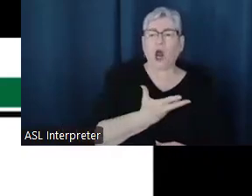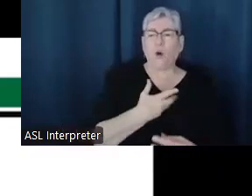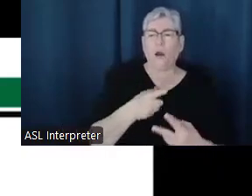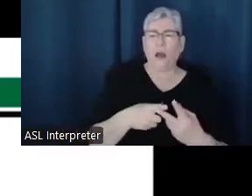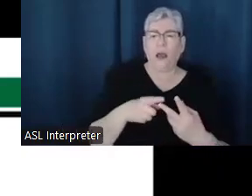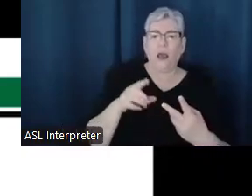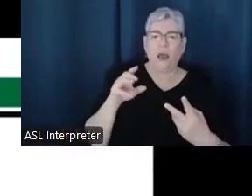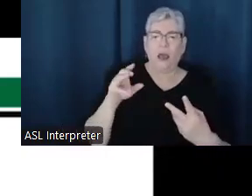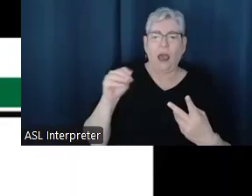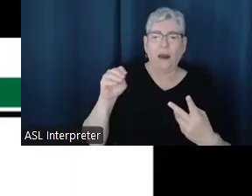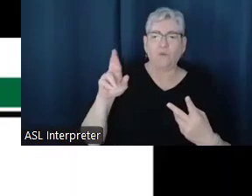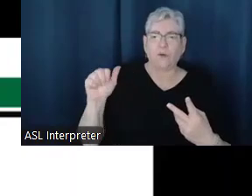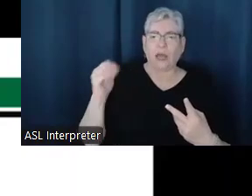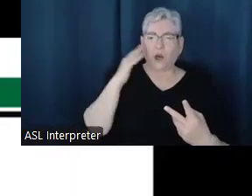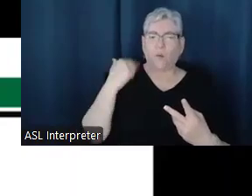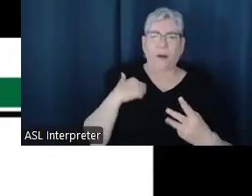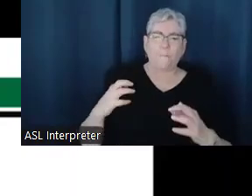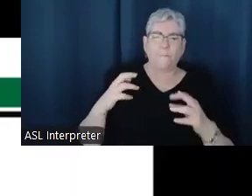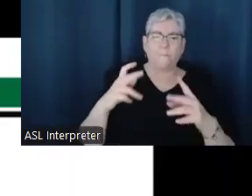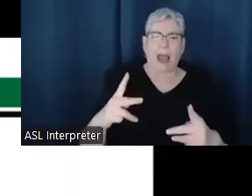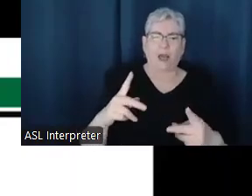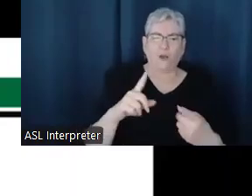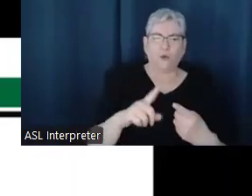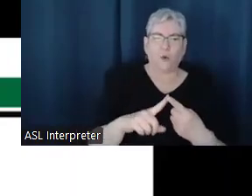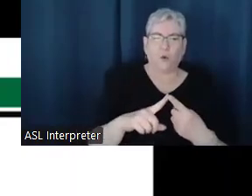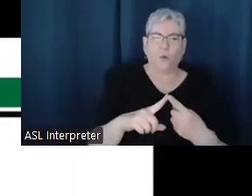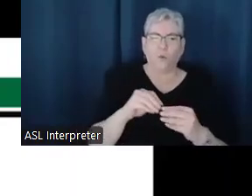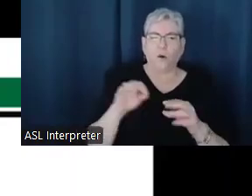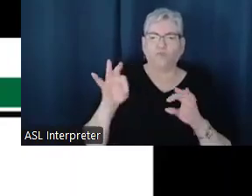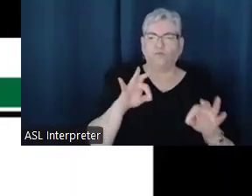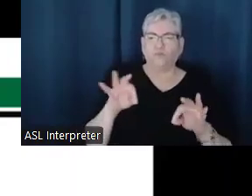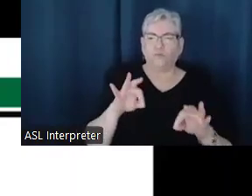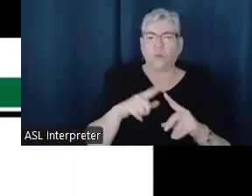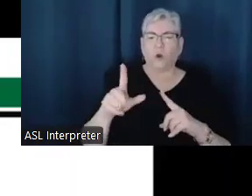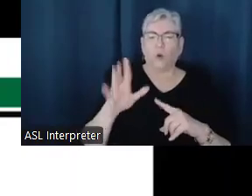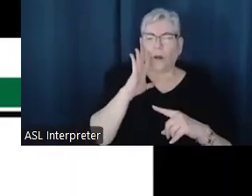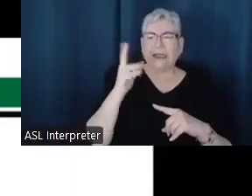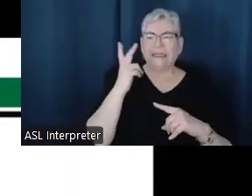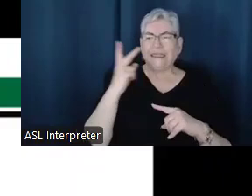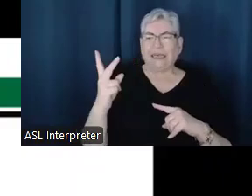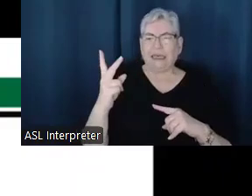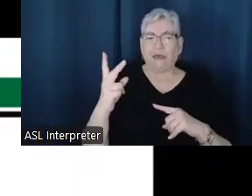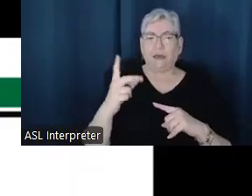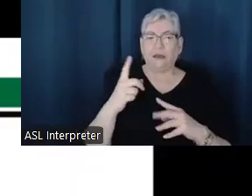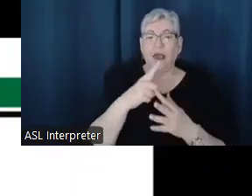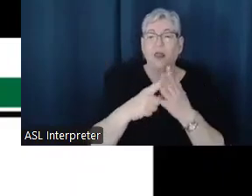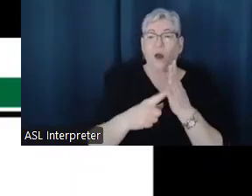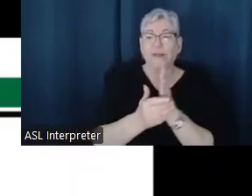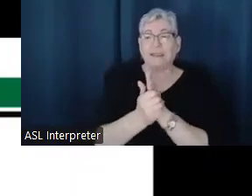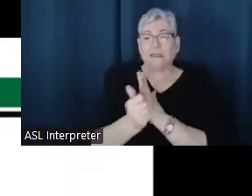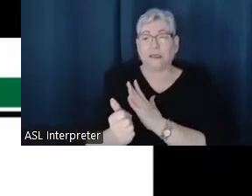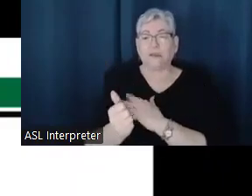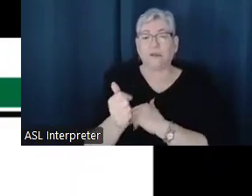go back into a bit more of an explanation. But you'll see that these competencies are going to focus